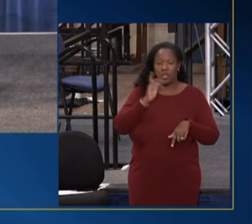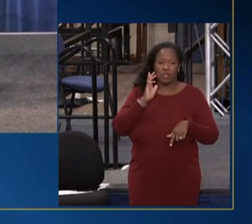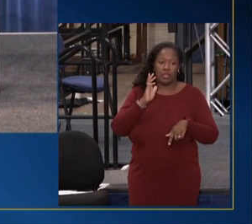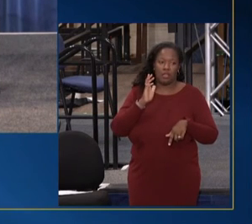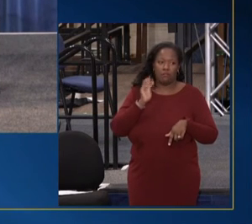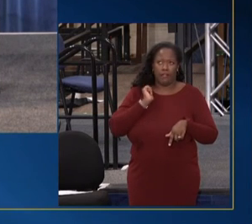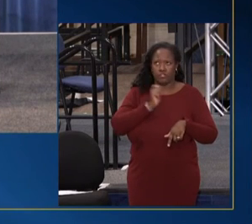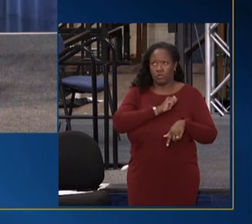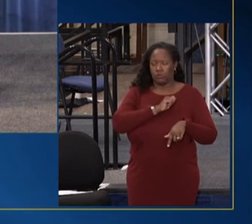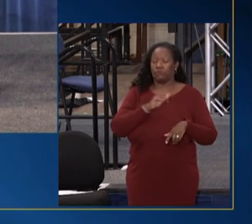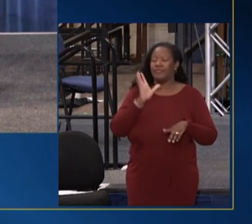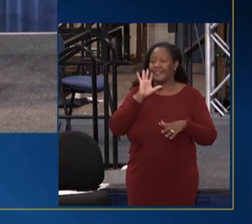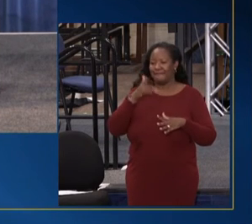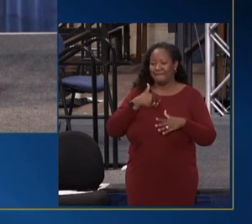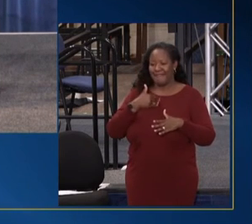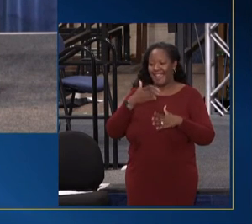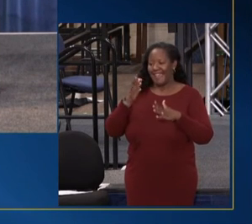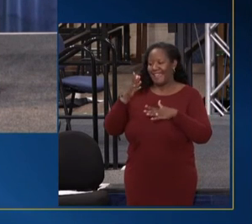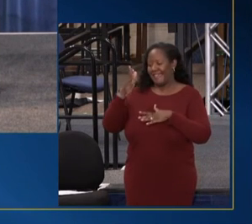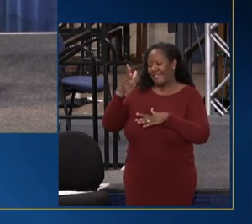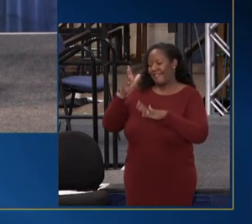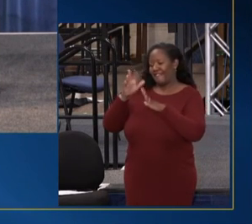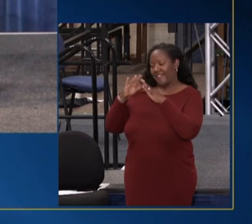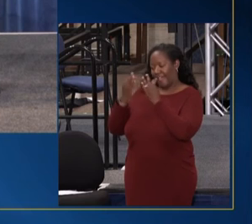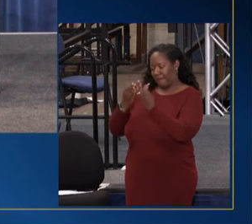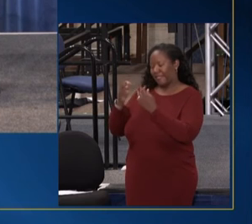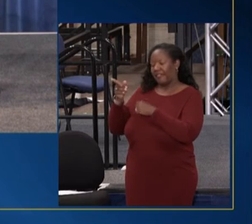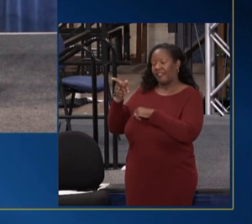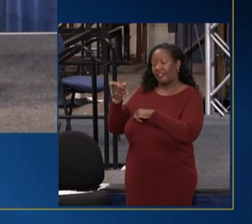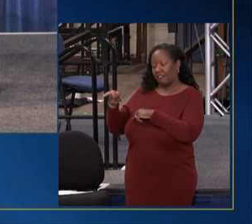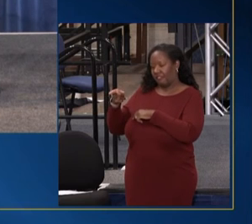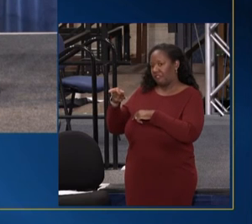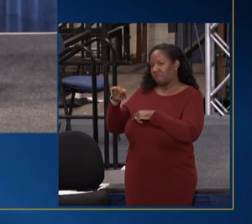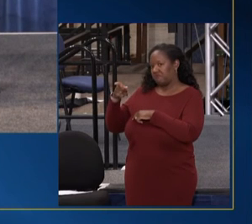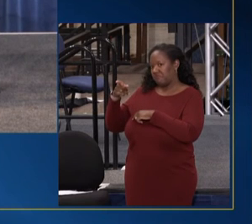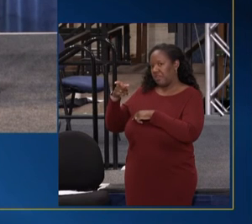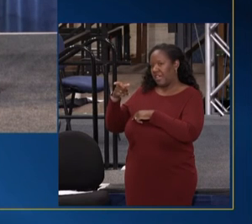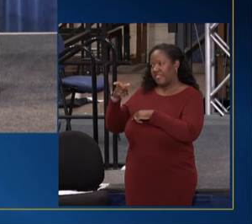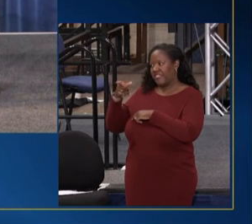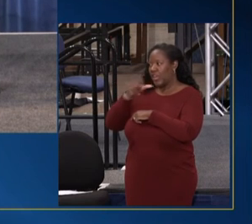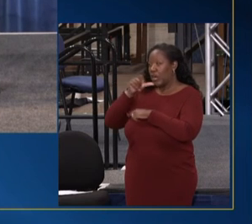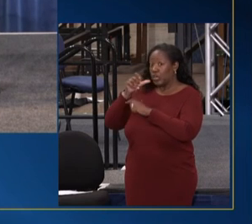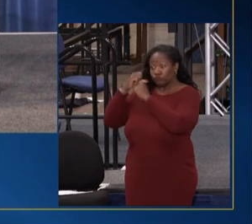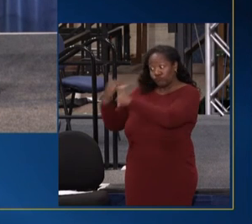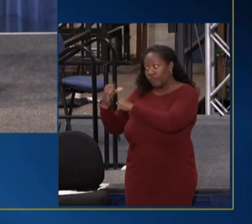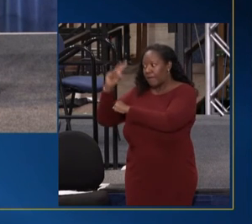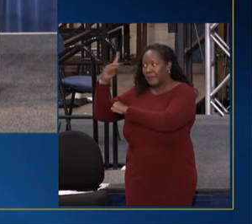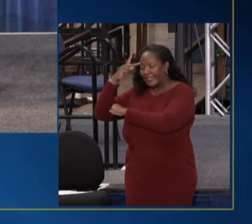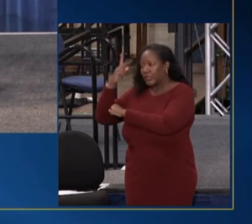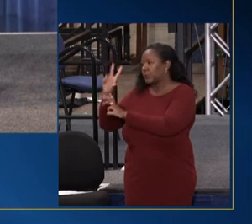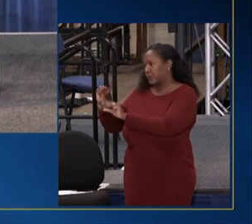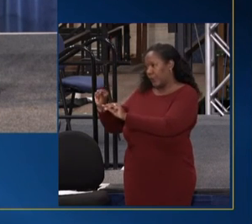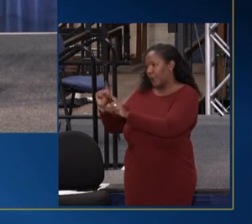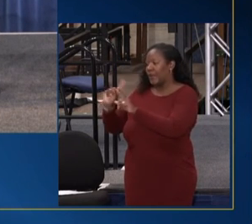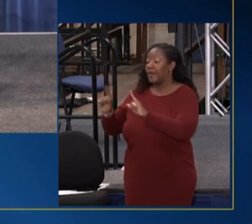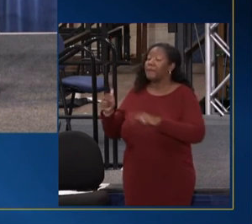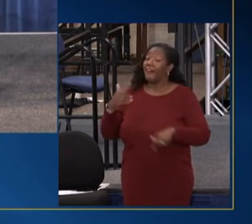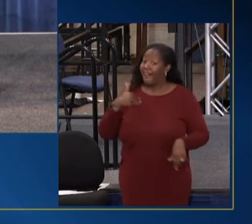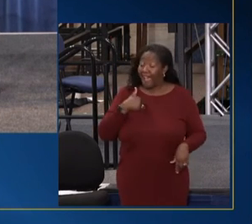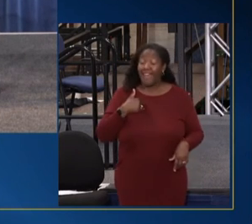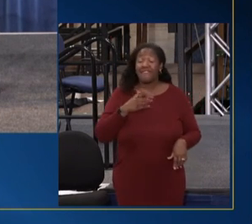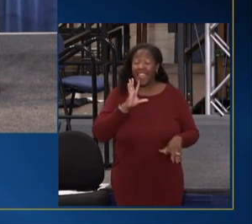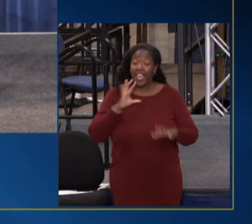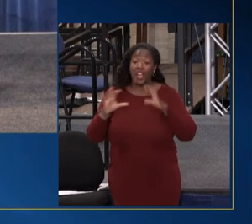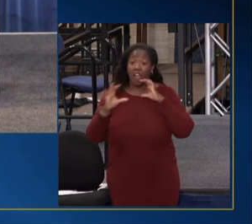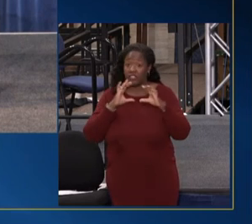My mom and her sisters, I wouldn't say they're political in any sense, but I have had like literal